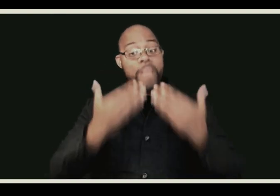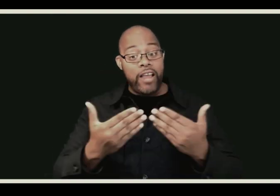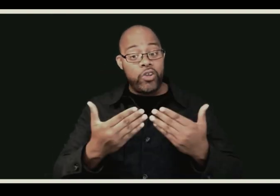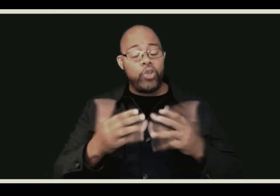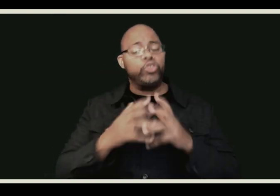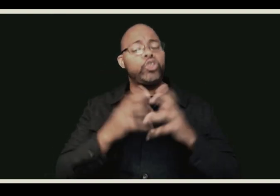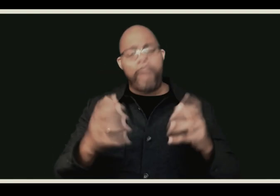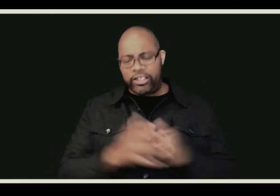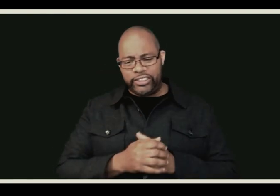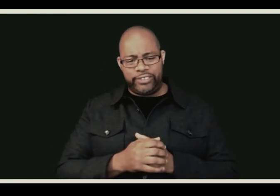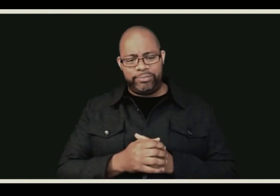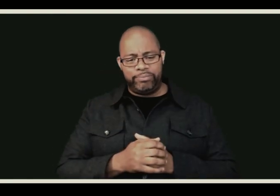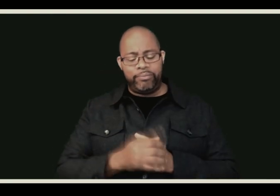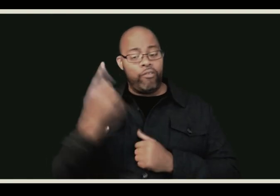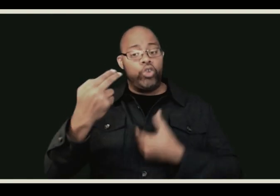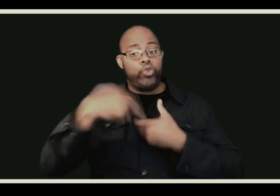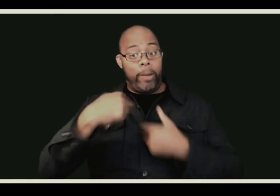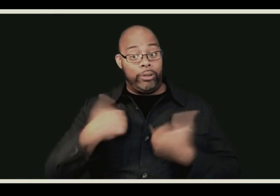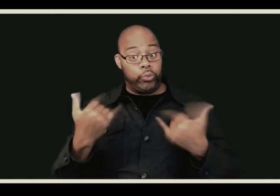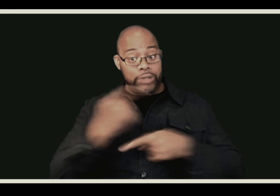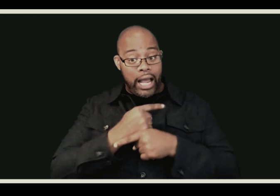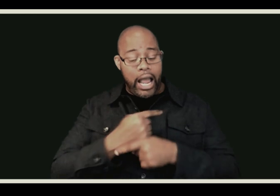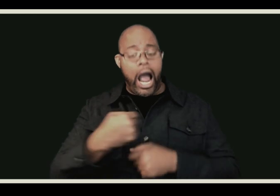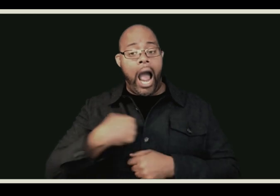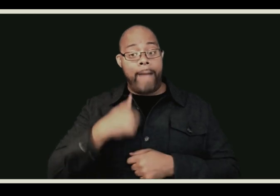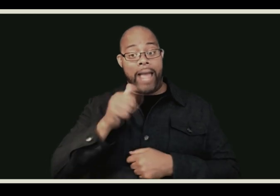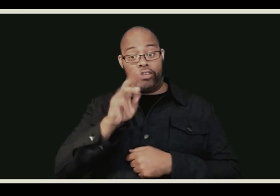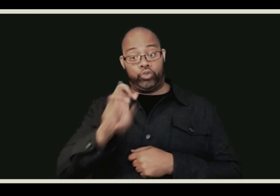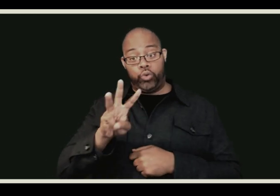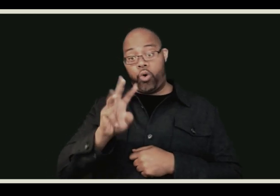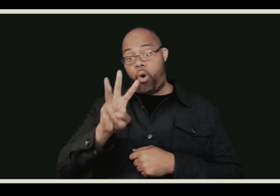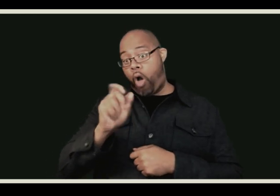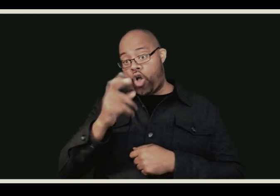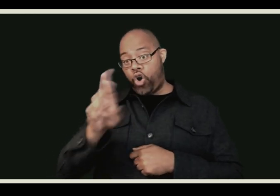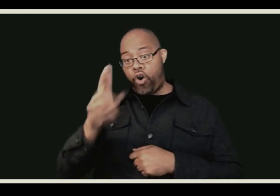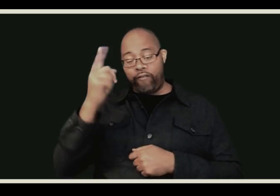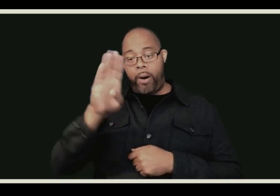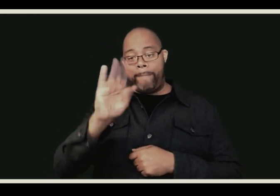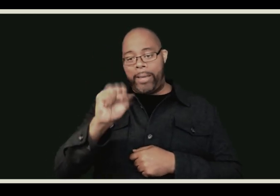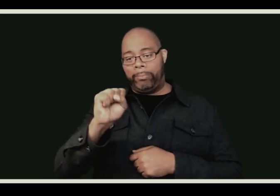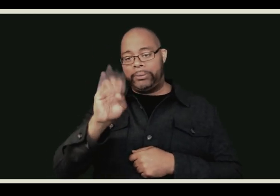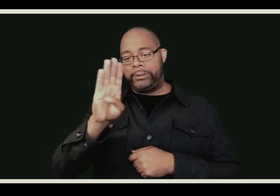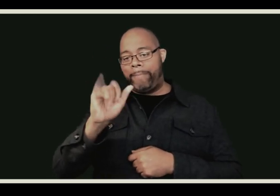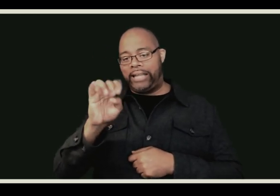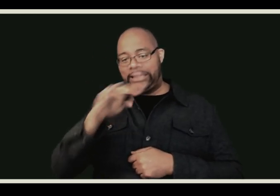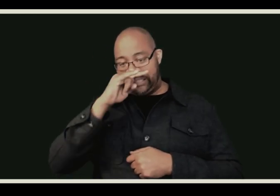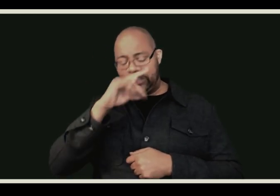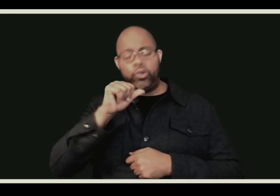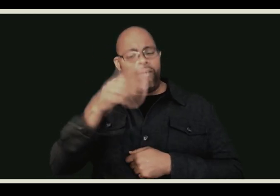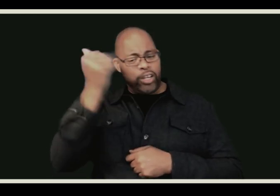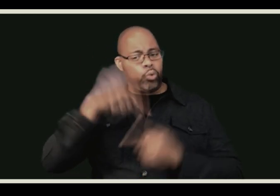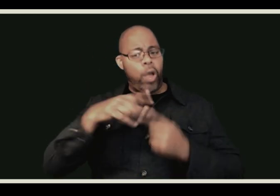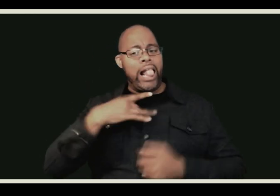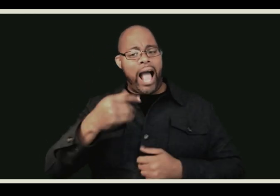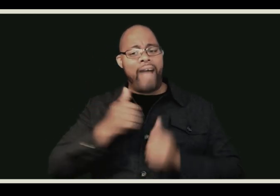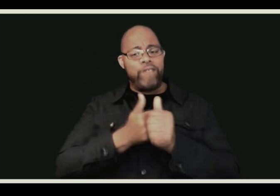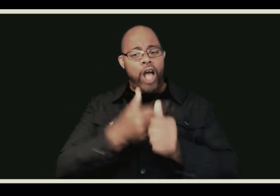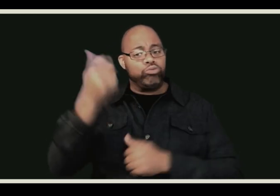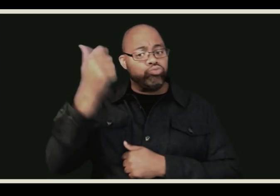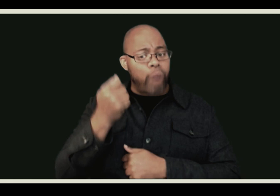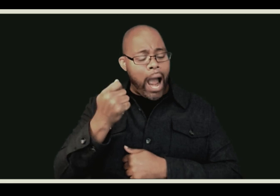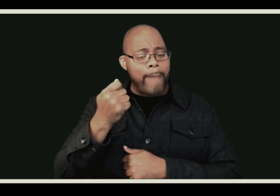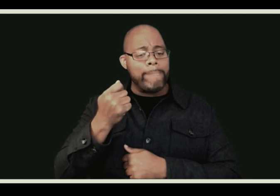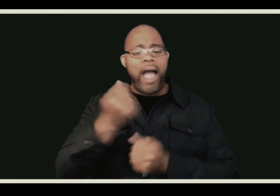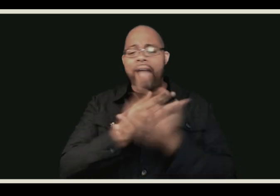Thank you so much for joining me today. I'm Andrew Walker for BIMS Bites Kids. Don't forget to like, follow, and